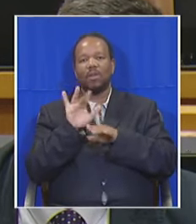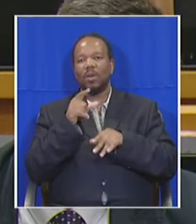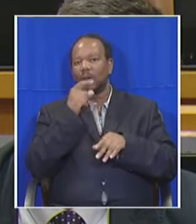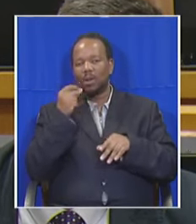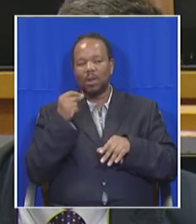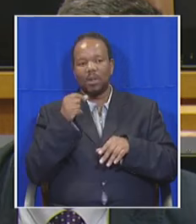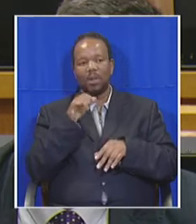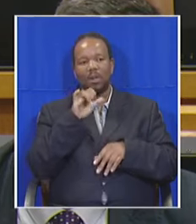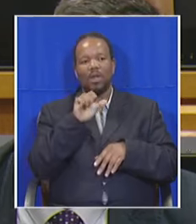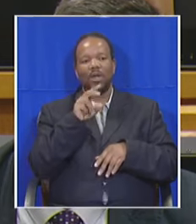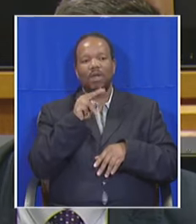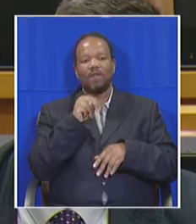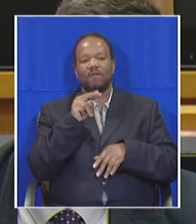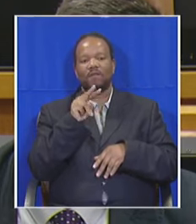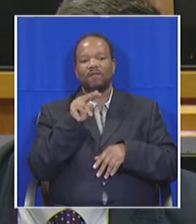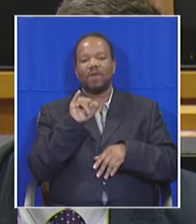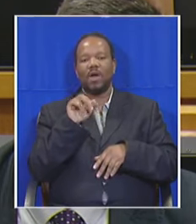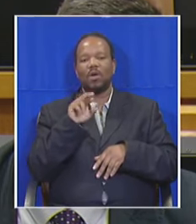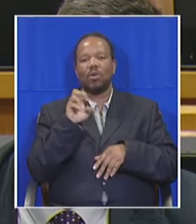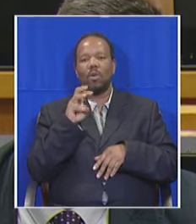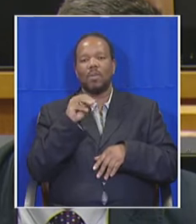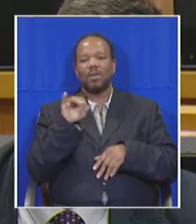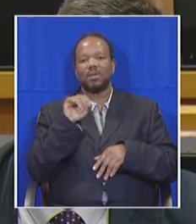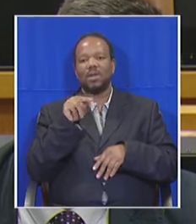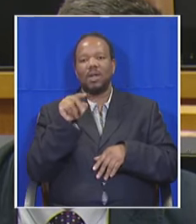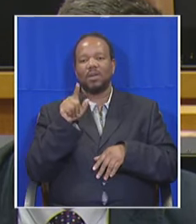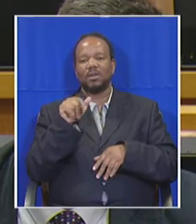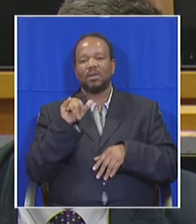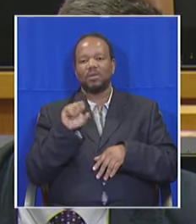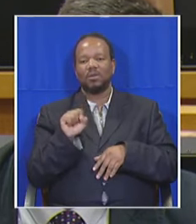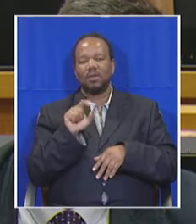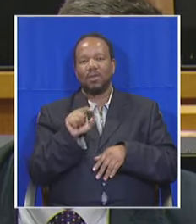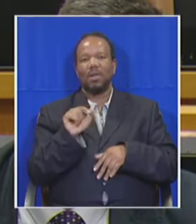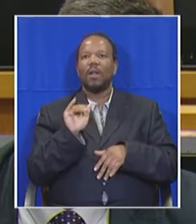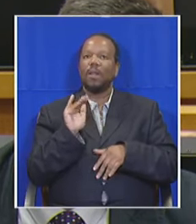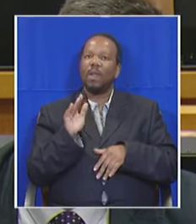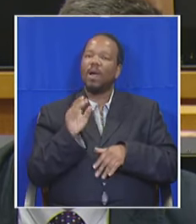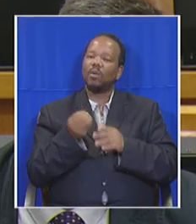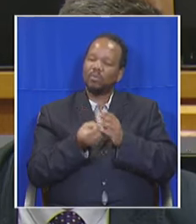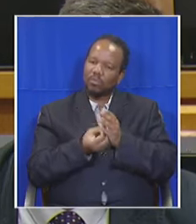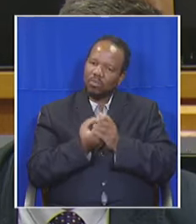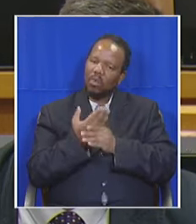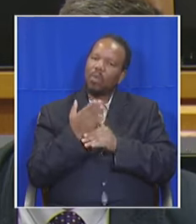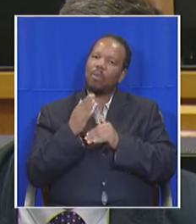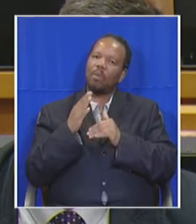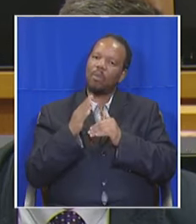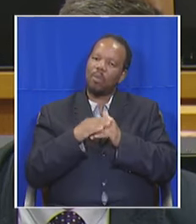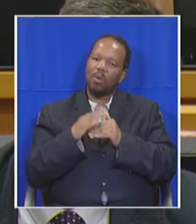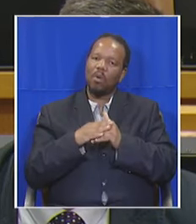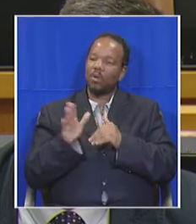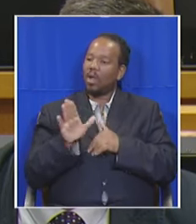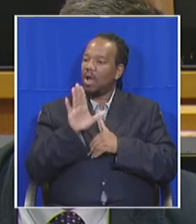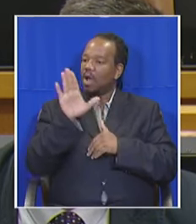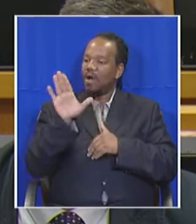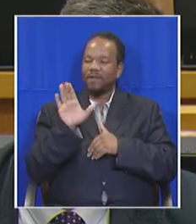Enviropedia and has grown from strength to strength, becoming one of Africa's most prestigious